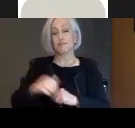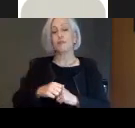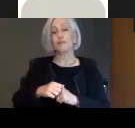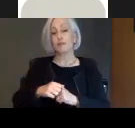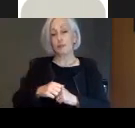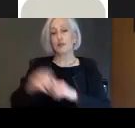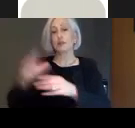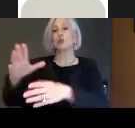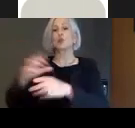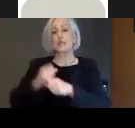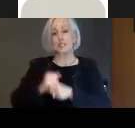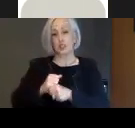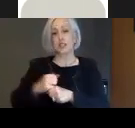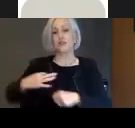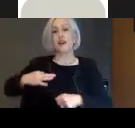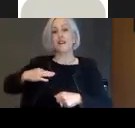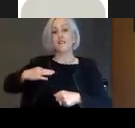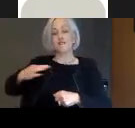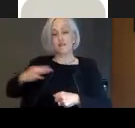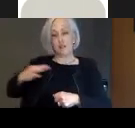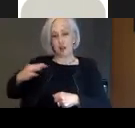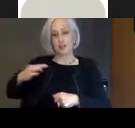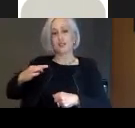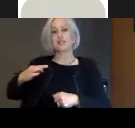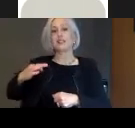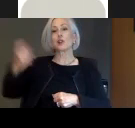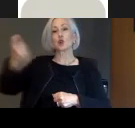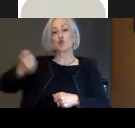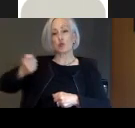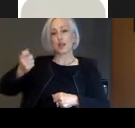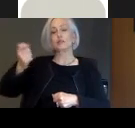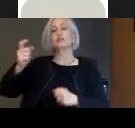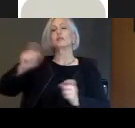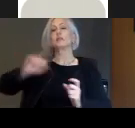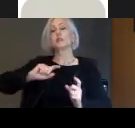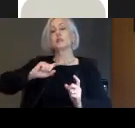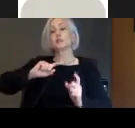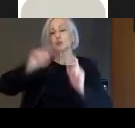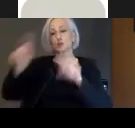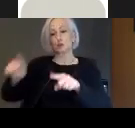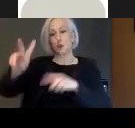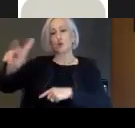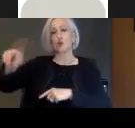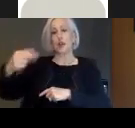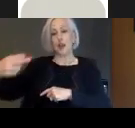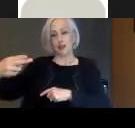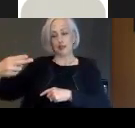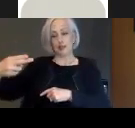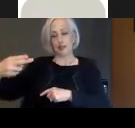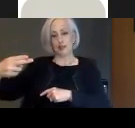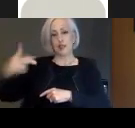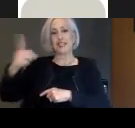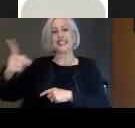a health volunteer overseas grant to come over to KATH. And he's teaching at an airway